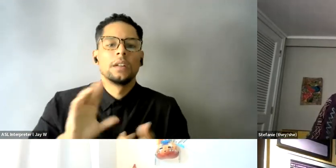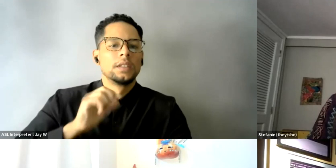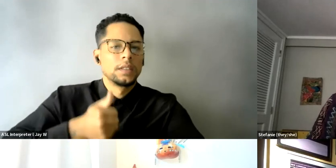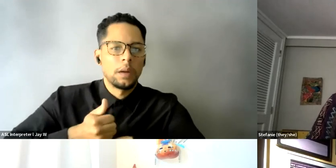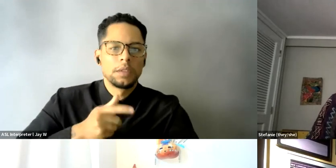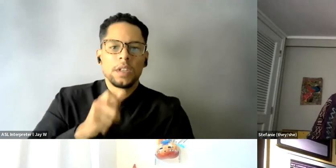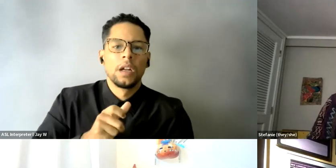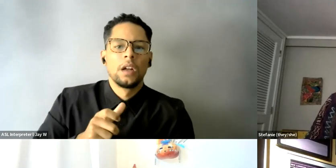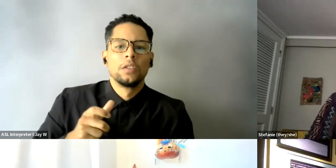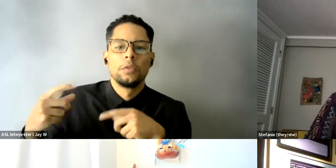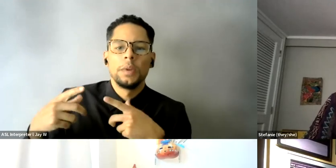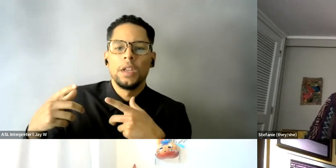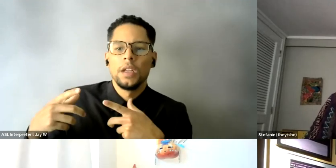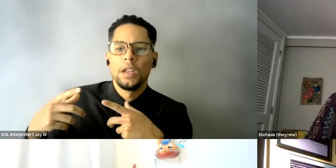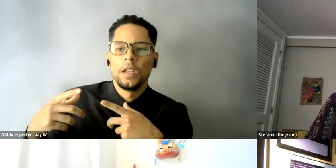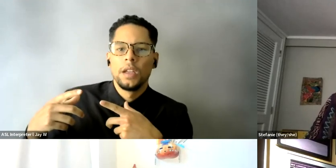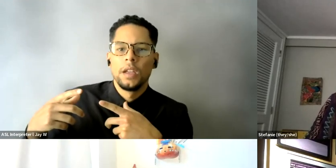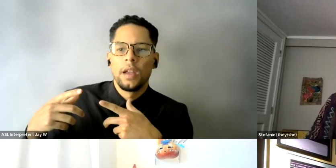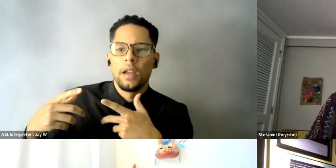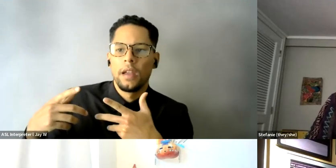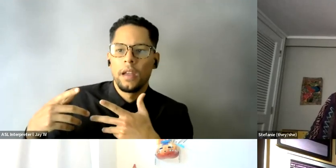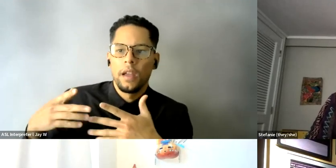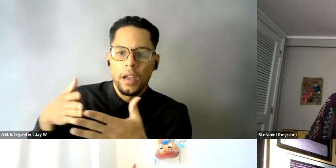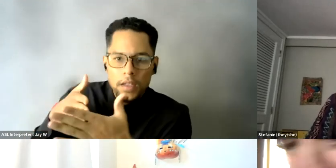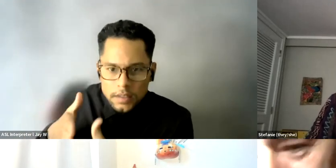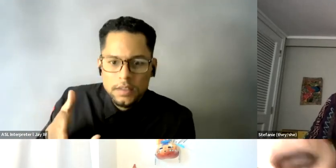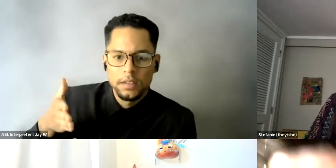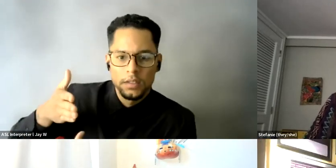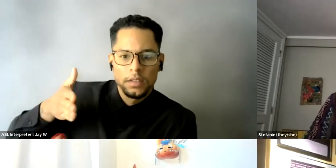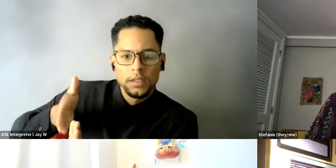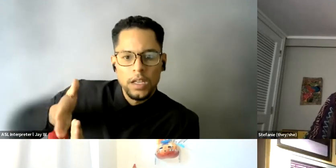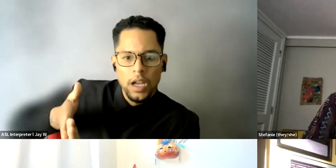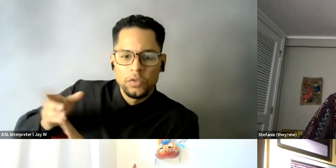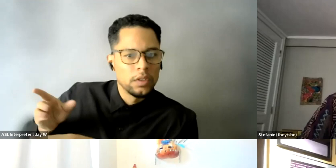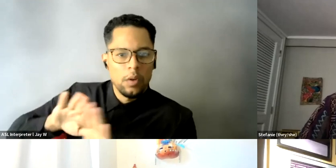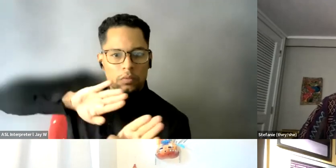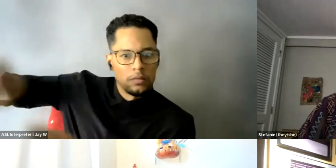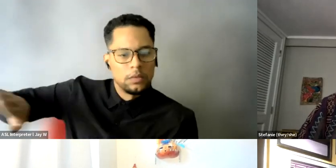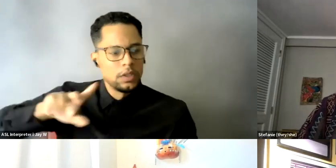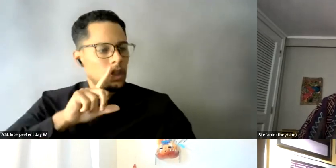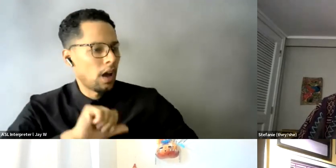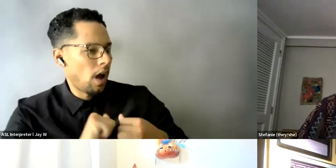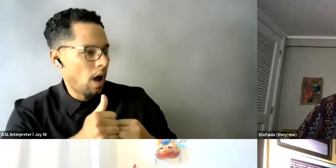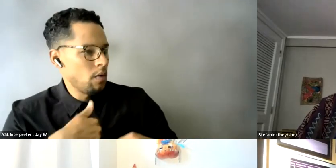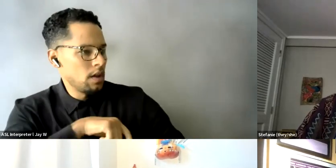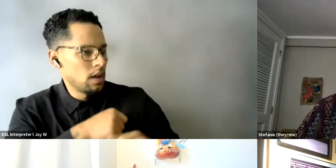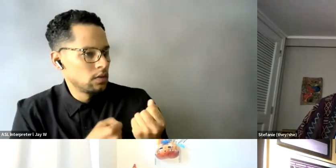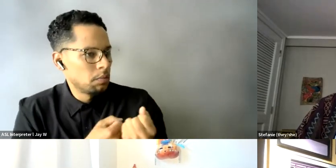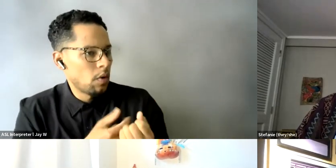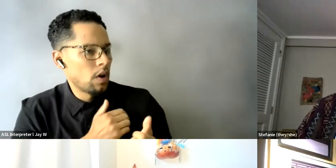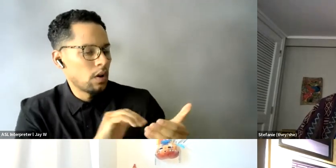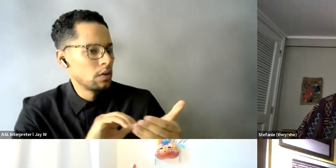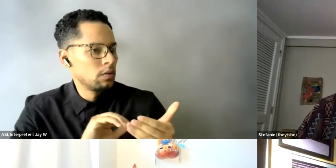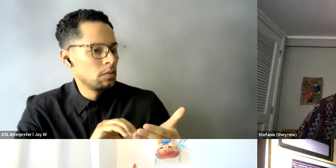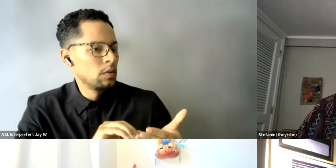but rather its roots are in how do we support our community and work together. I like to start